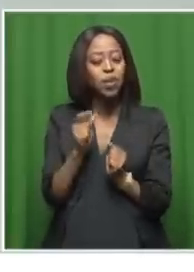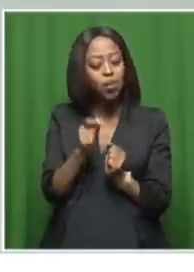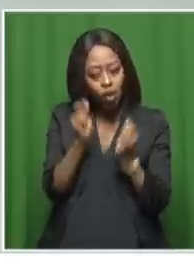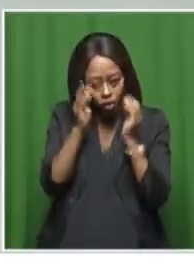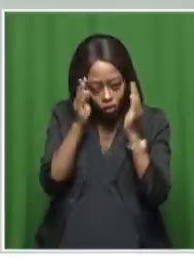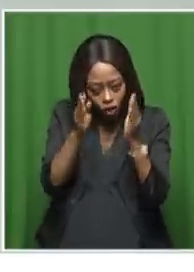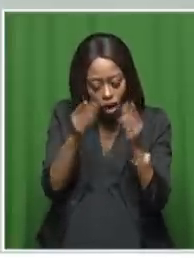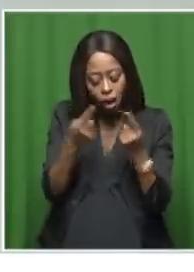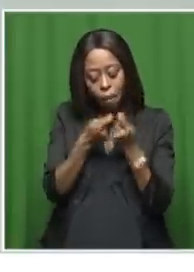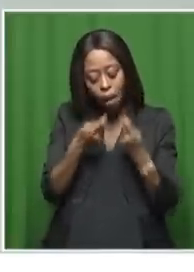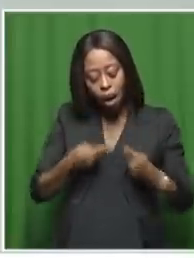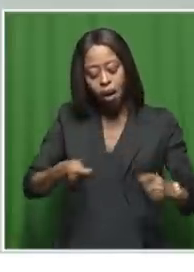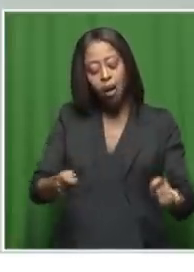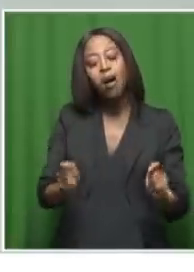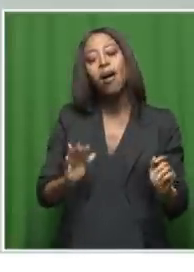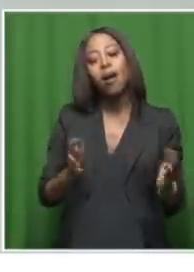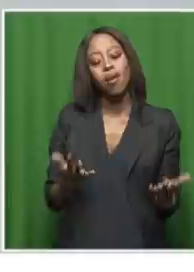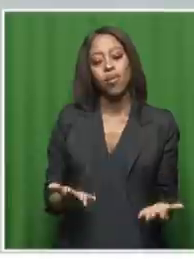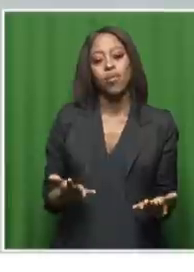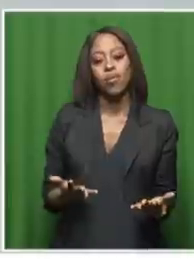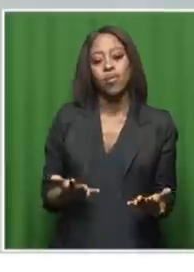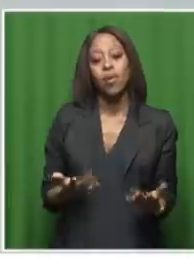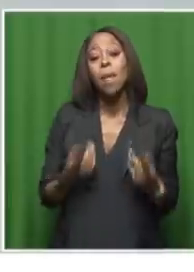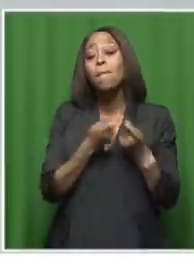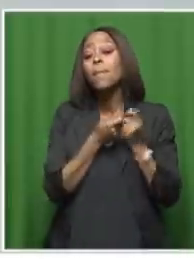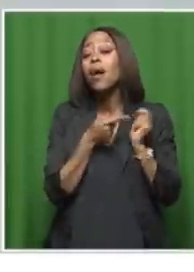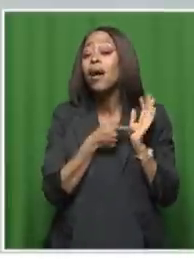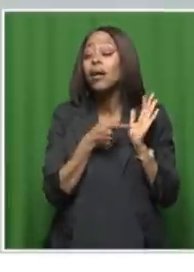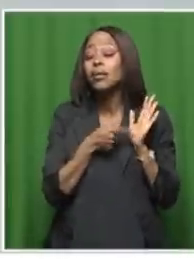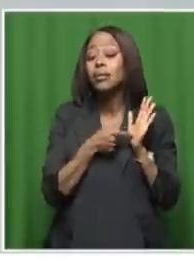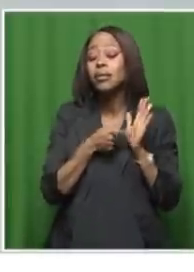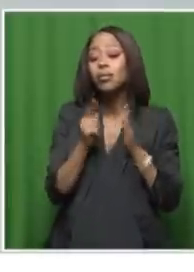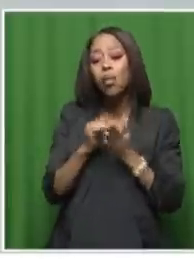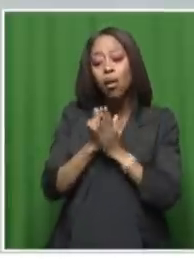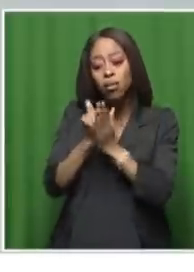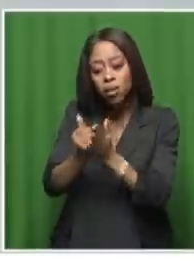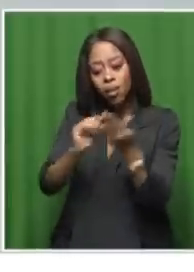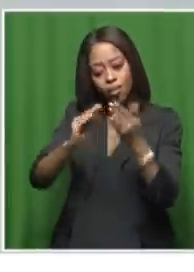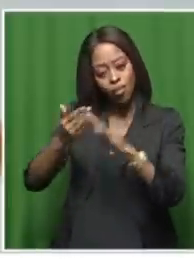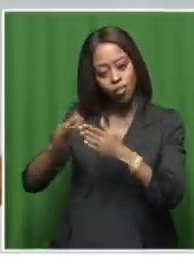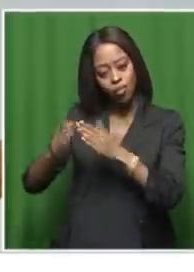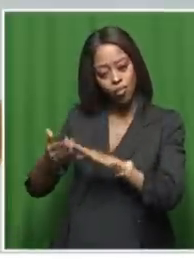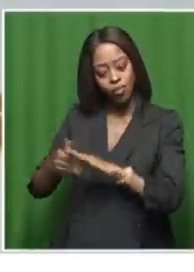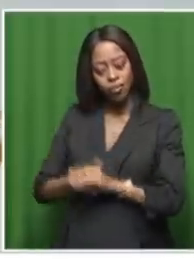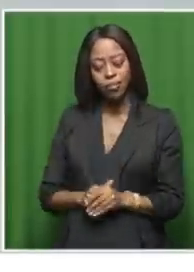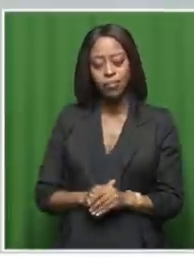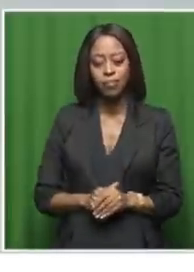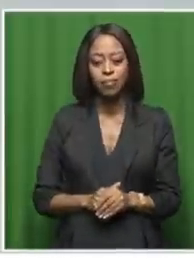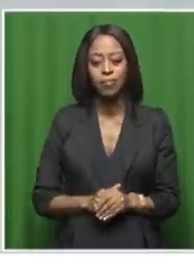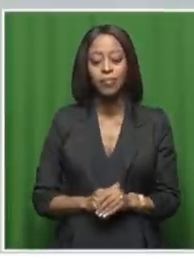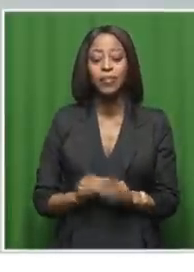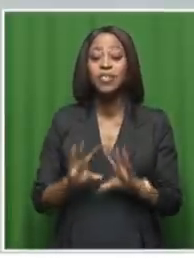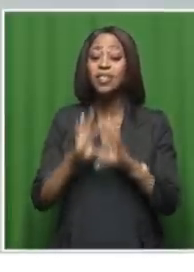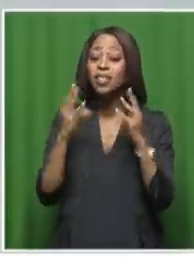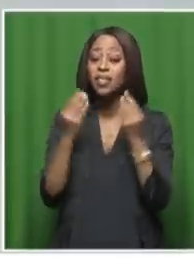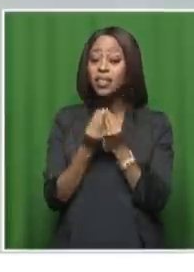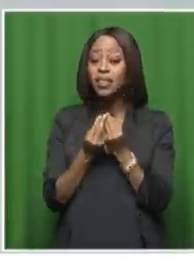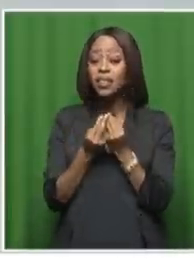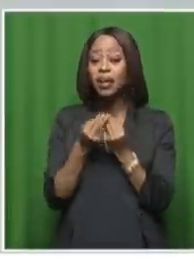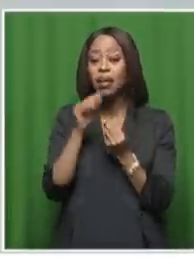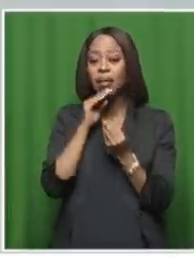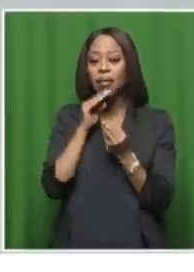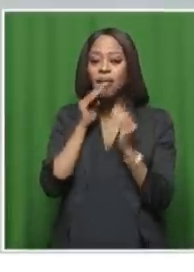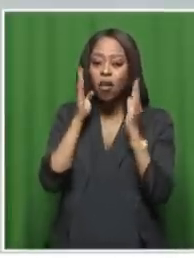spend these monies that must always make a difference. The whole approach is scoreboard